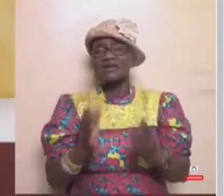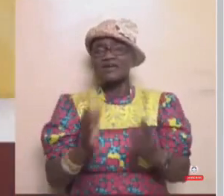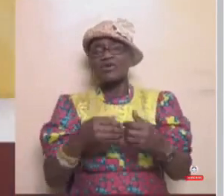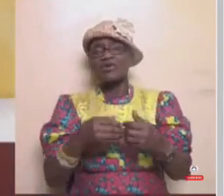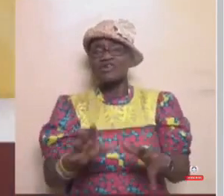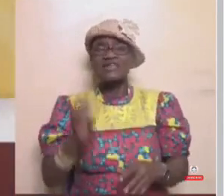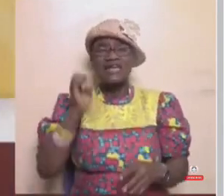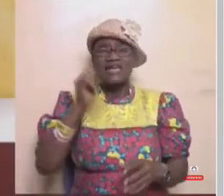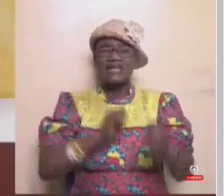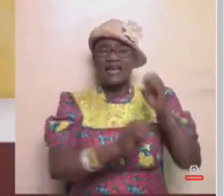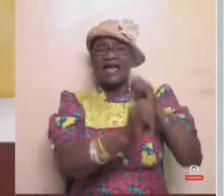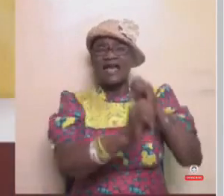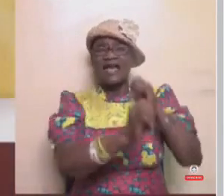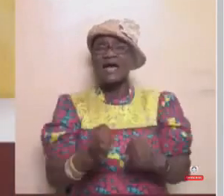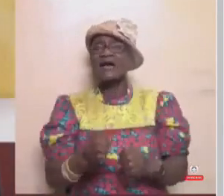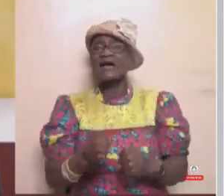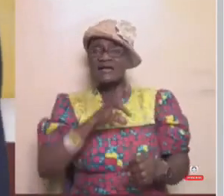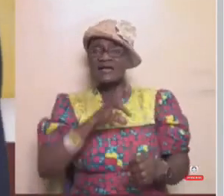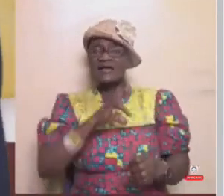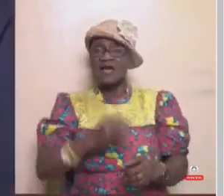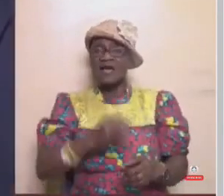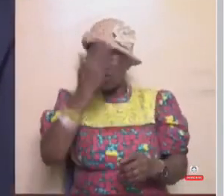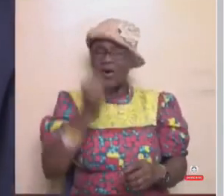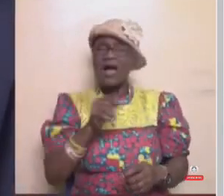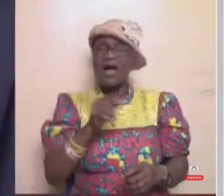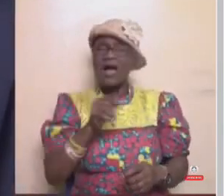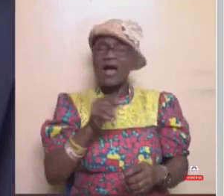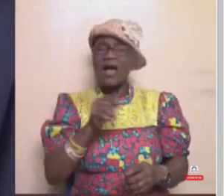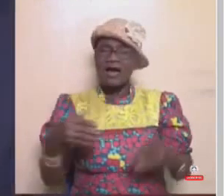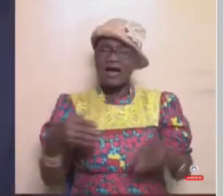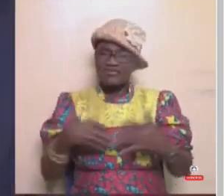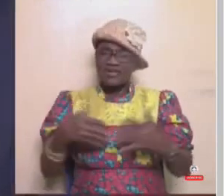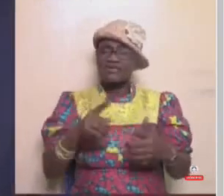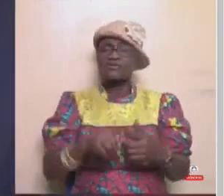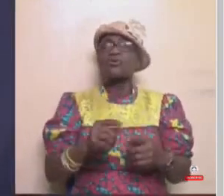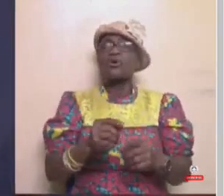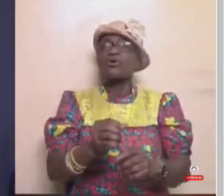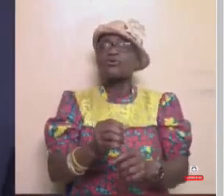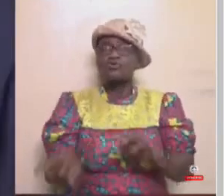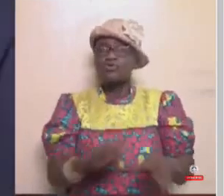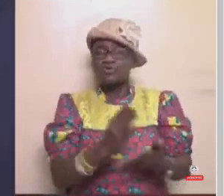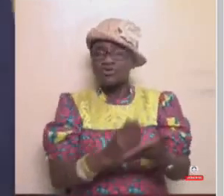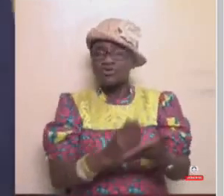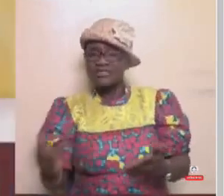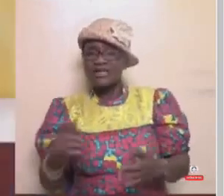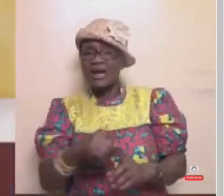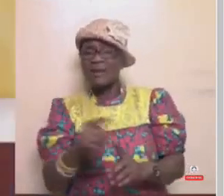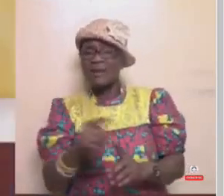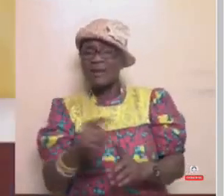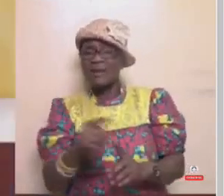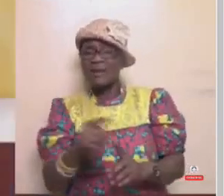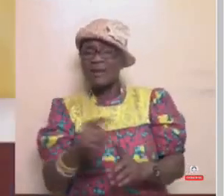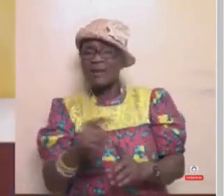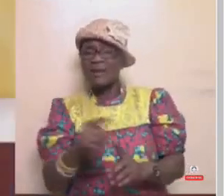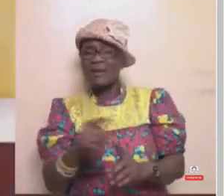are you afraid to do something about your situation? It is time to make a